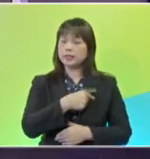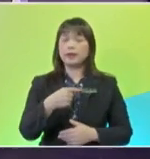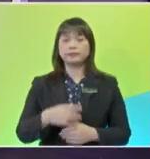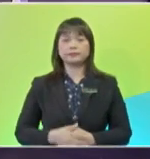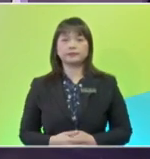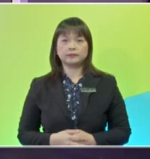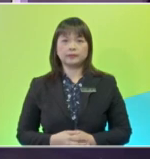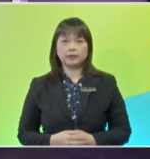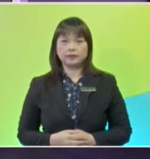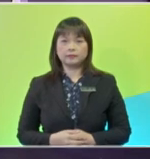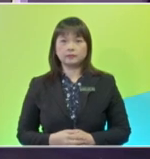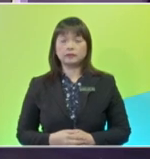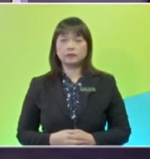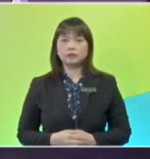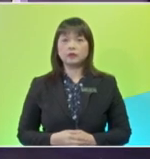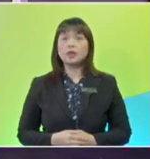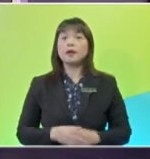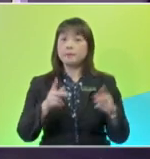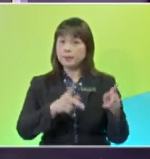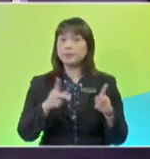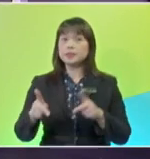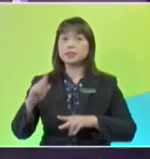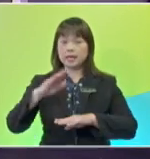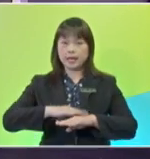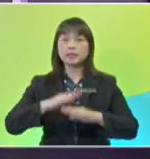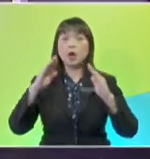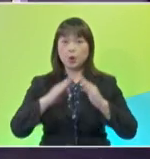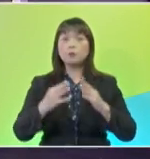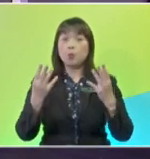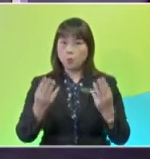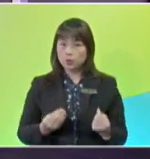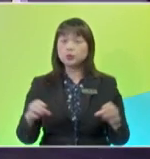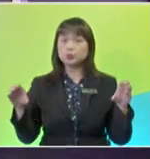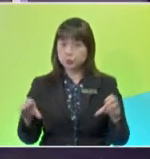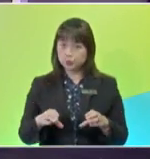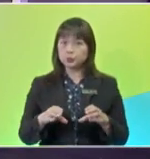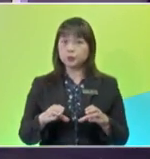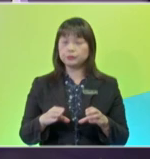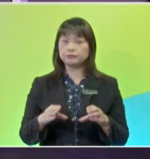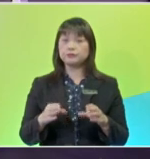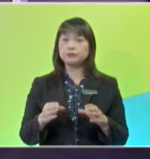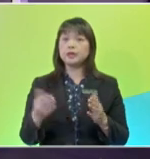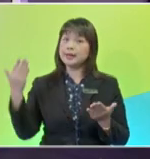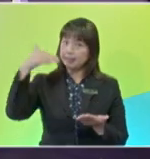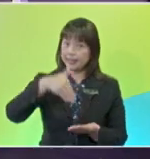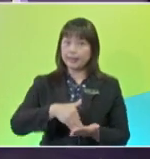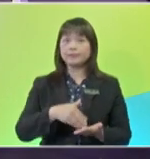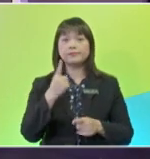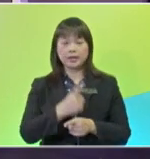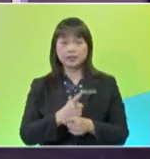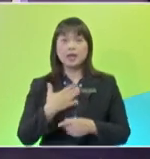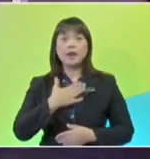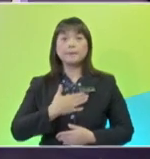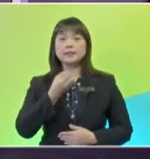I'm sure you want to do this revision again, right? Because to understand a little bit better. So please tell us,